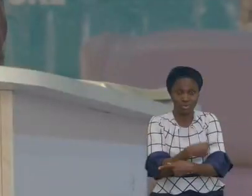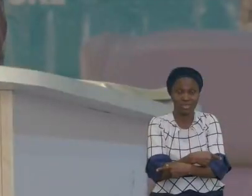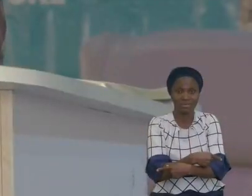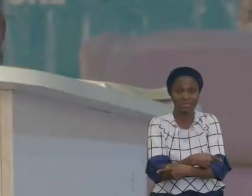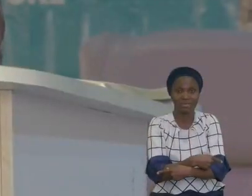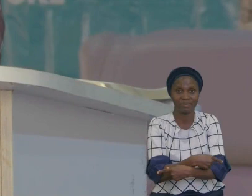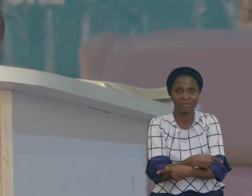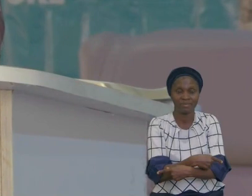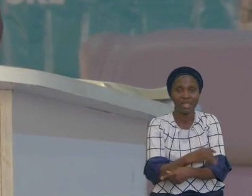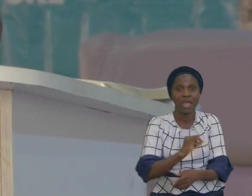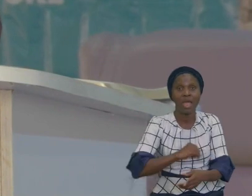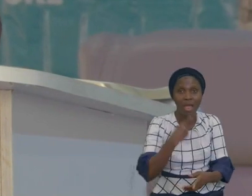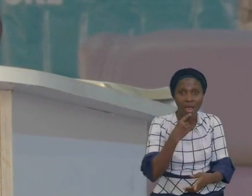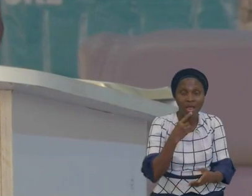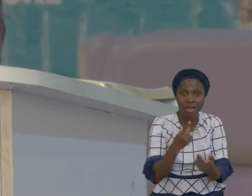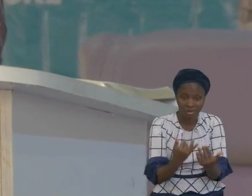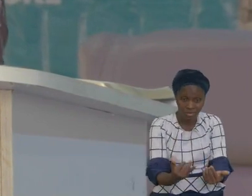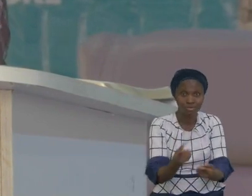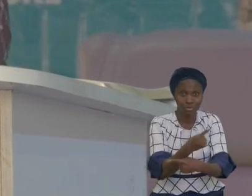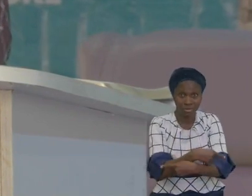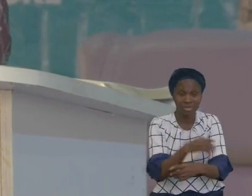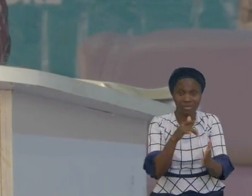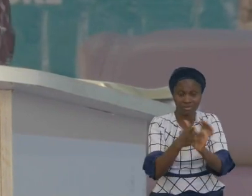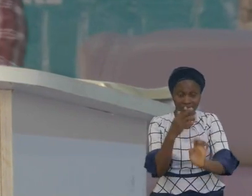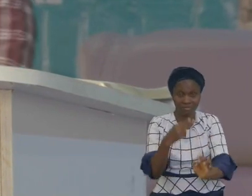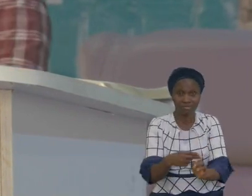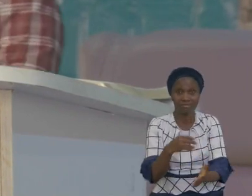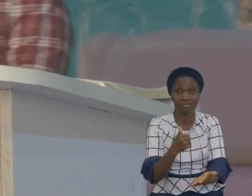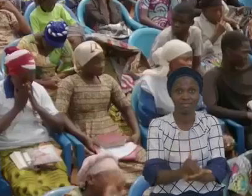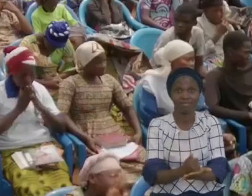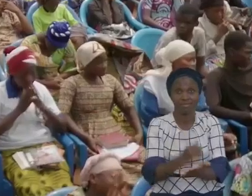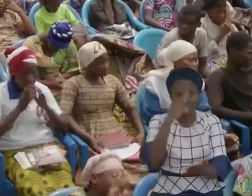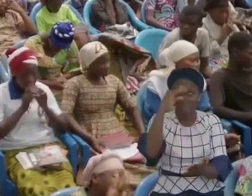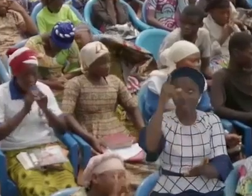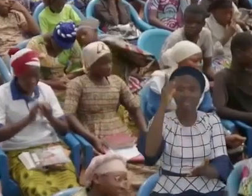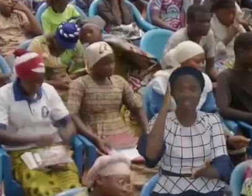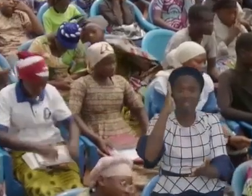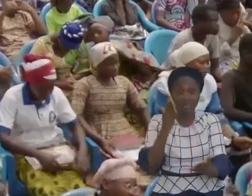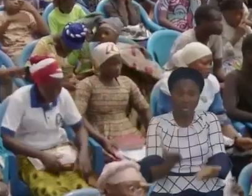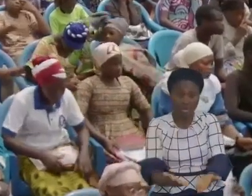will lift you higher in Jesus' name.